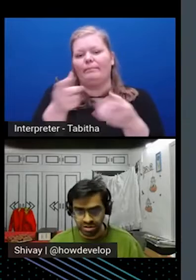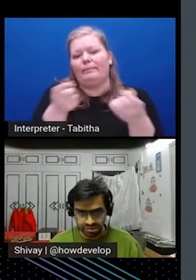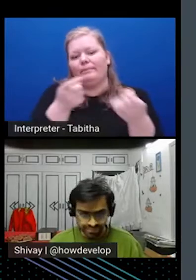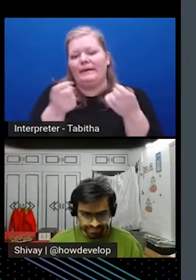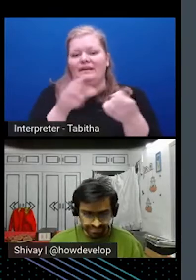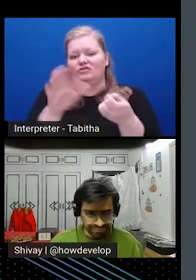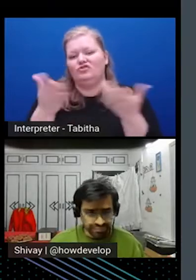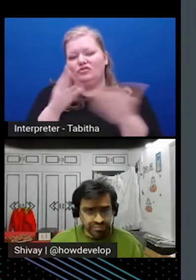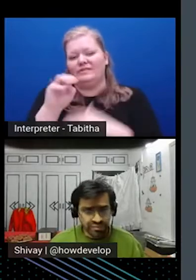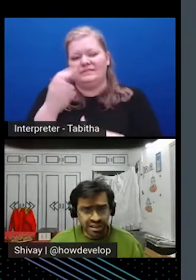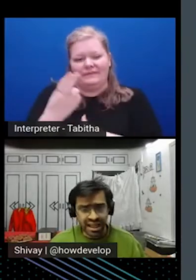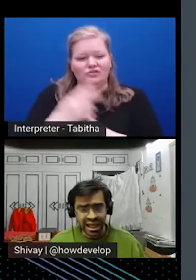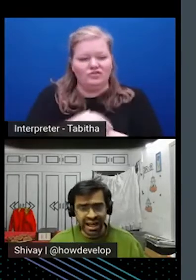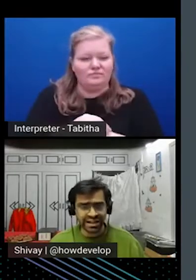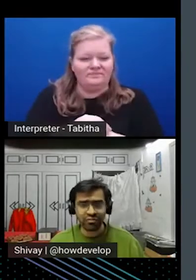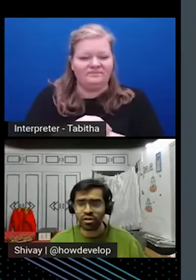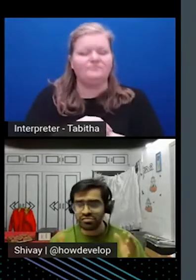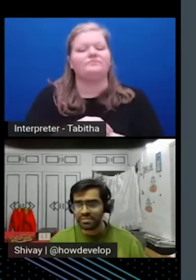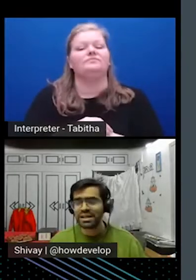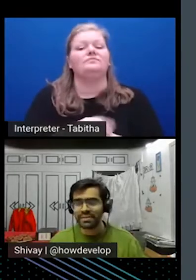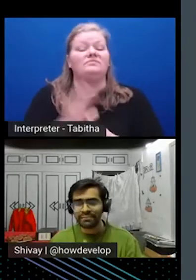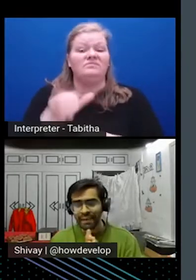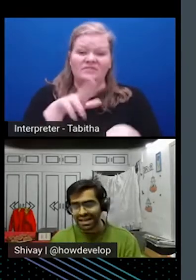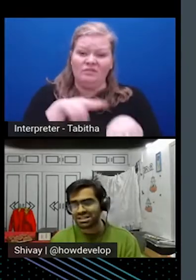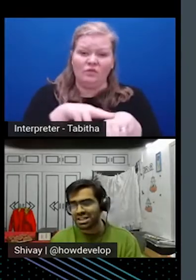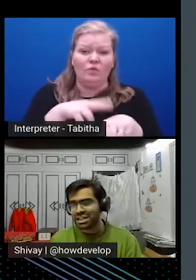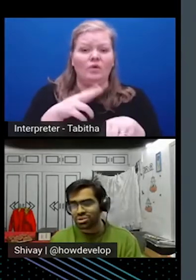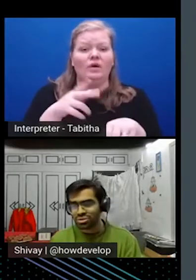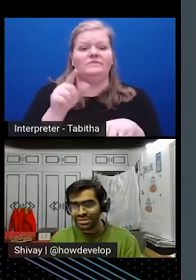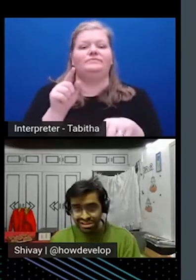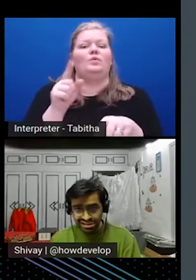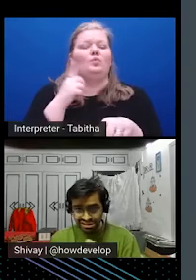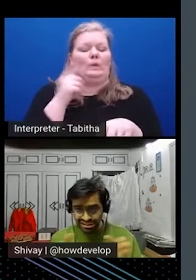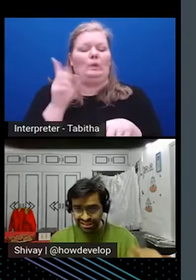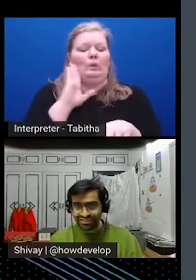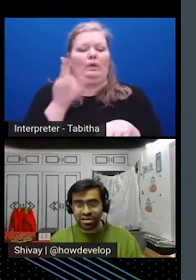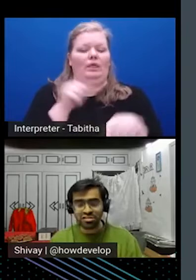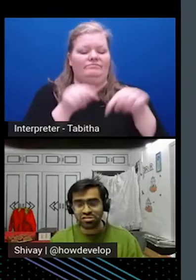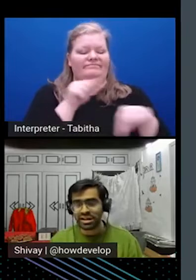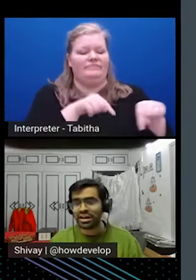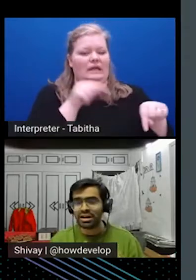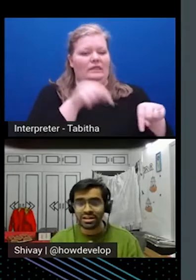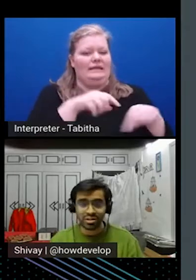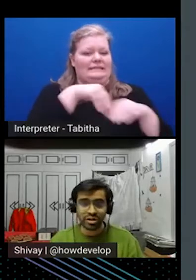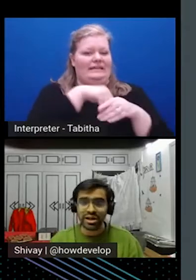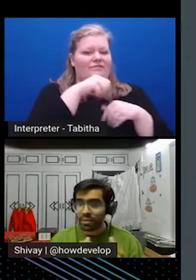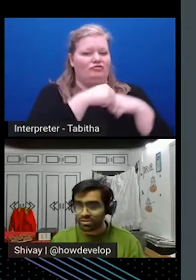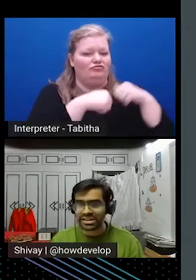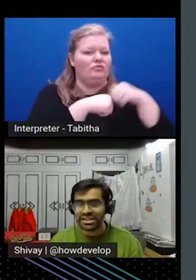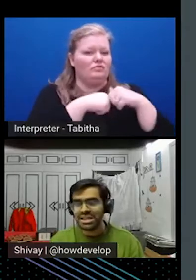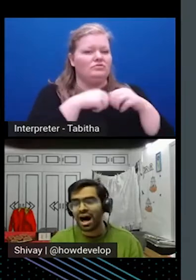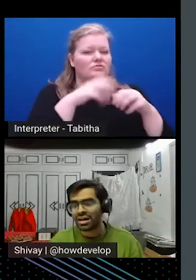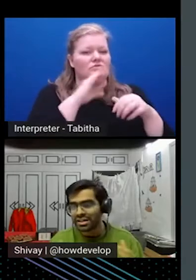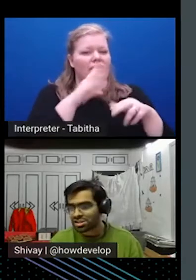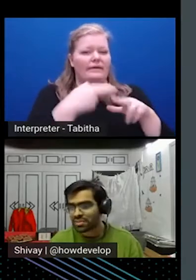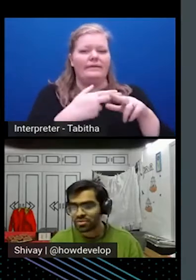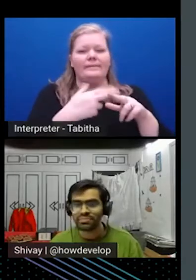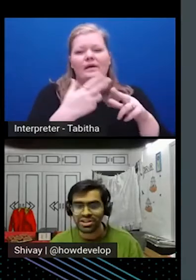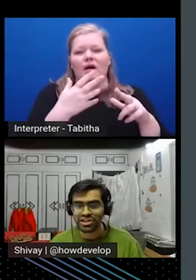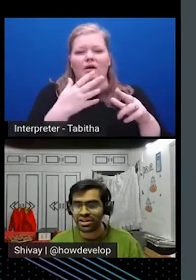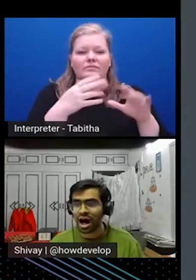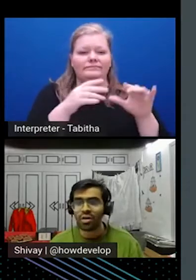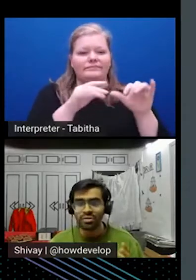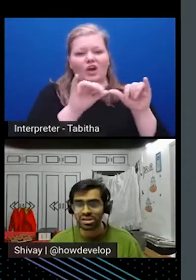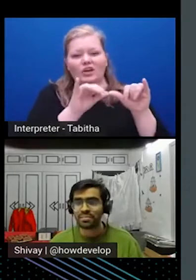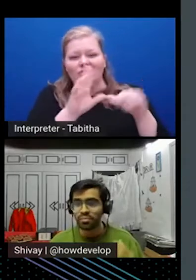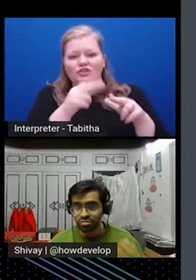service meshes. And of course, we'll be coming back to this infrastructure and talking about the architecture about